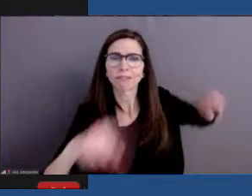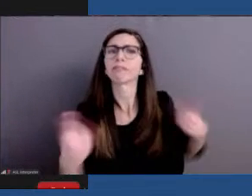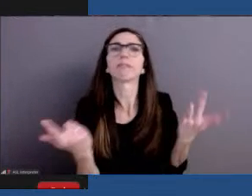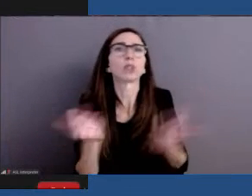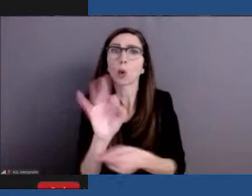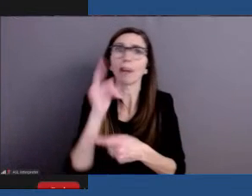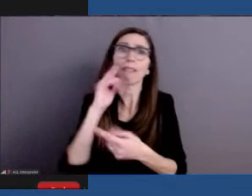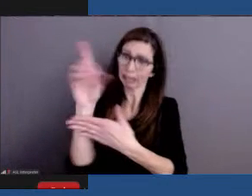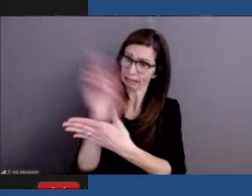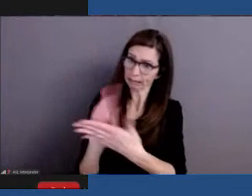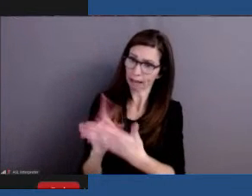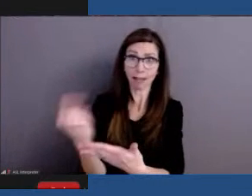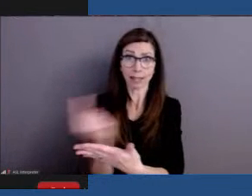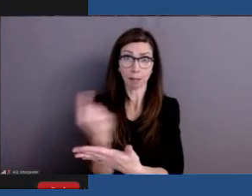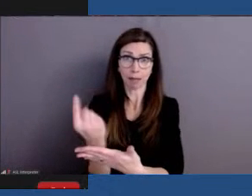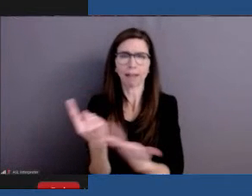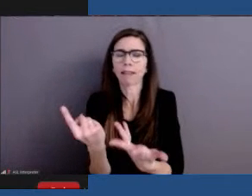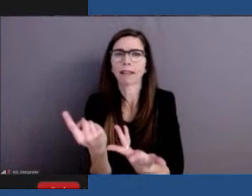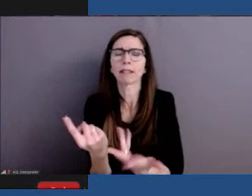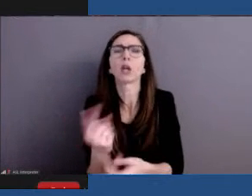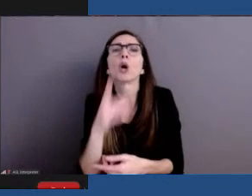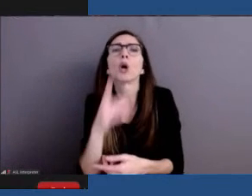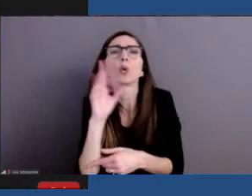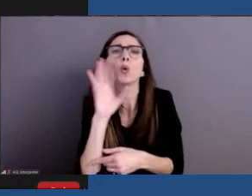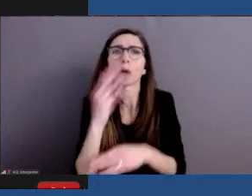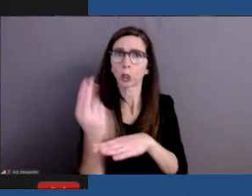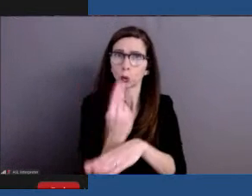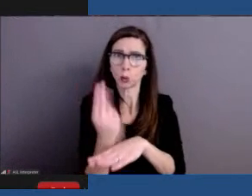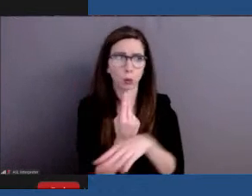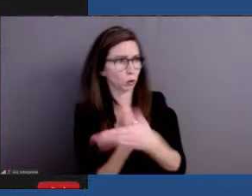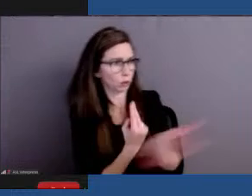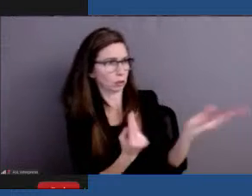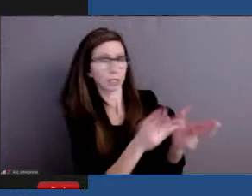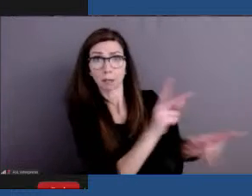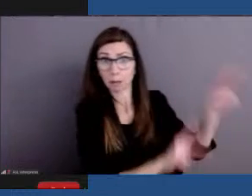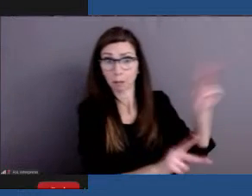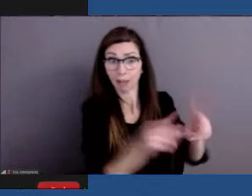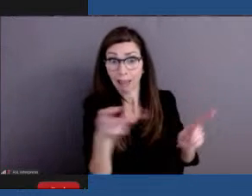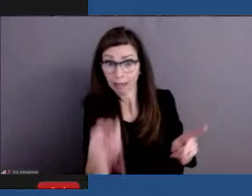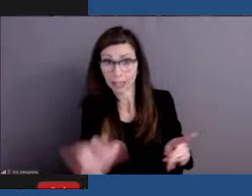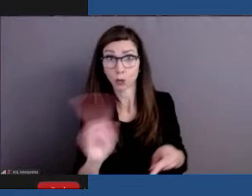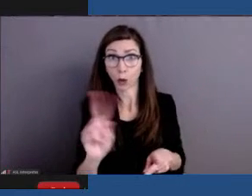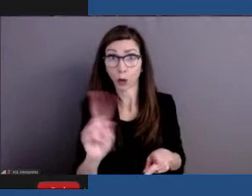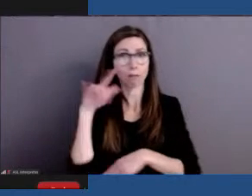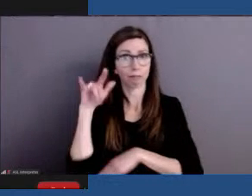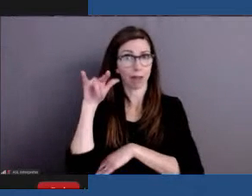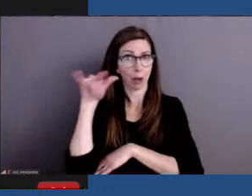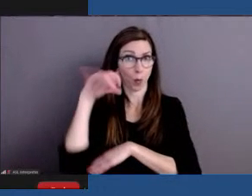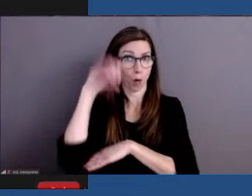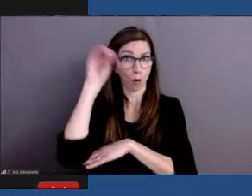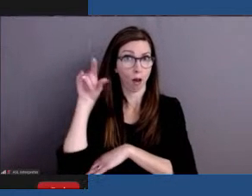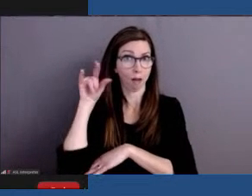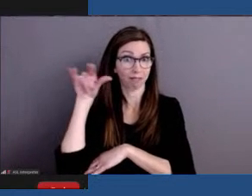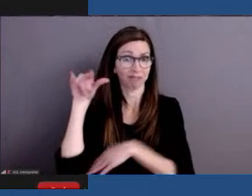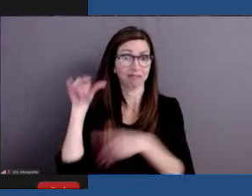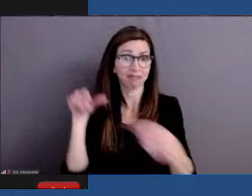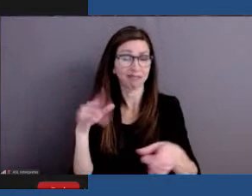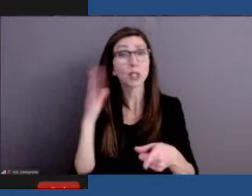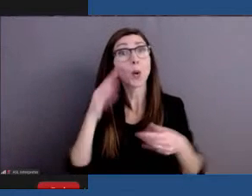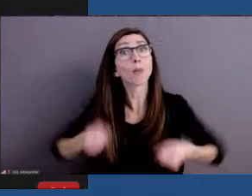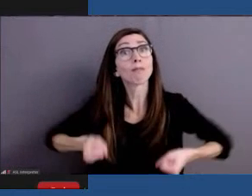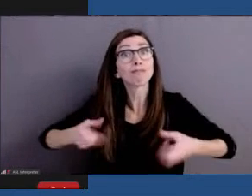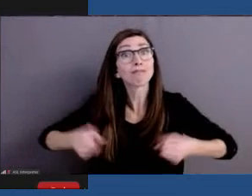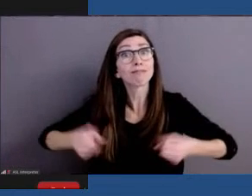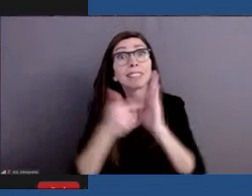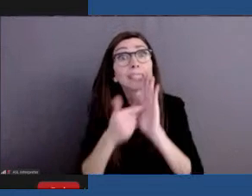This is actually the Ottawa Airport, and this was our post-occupancy assessment. So wheelchair users, you know, everybody thinks disability